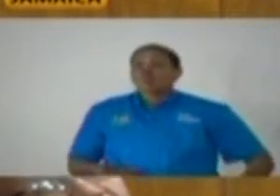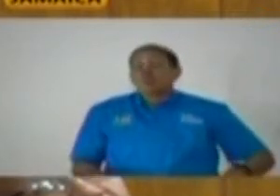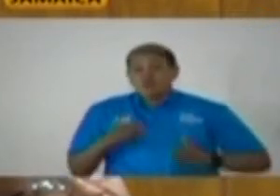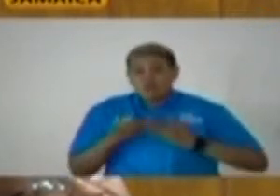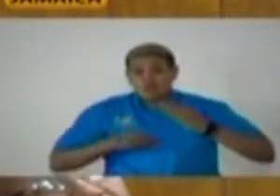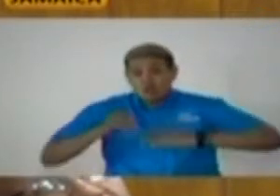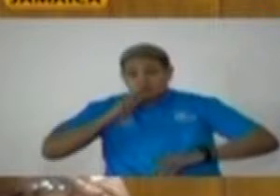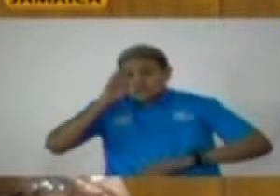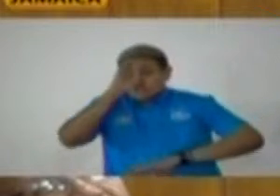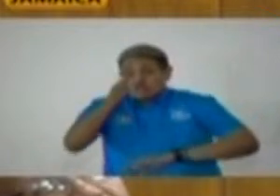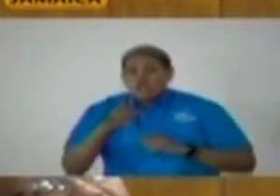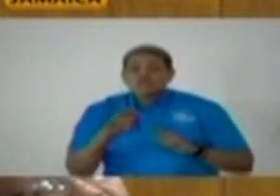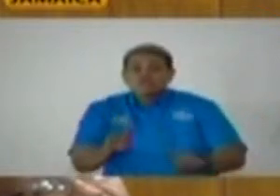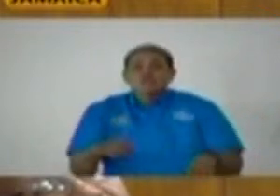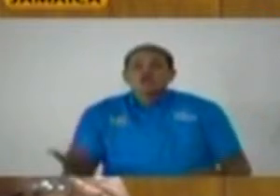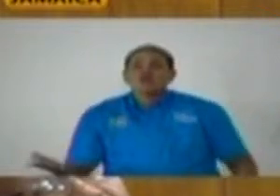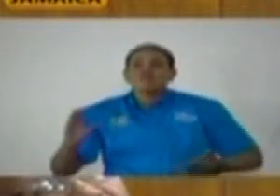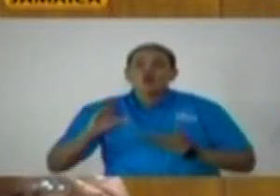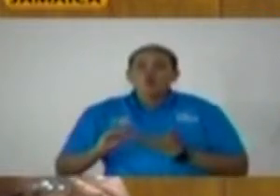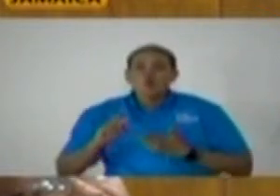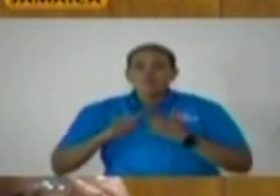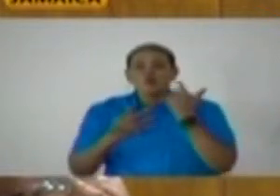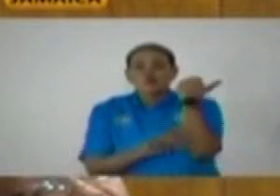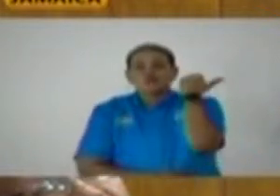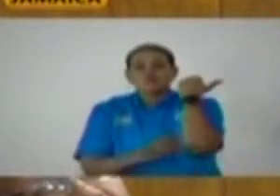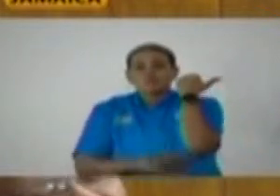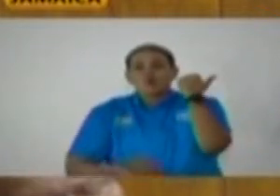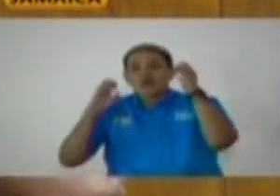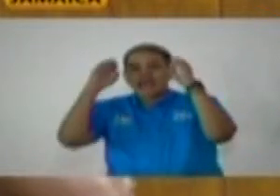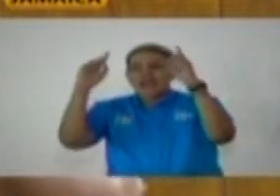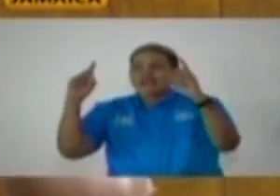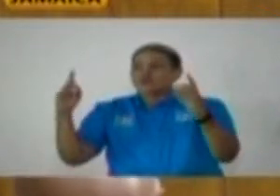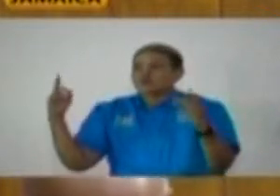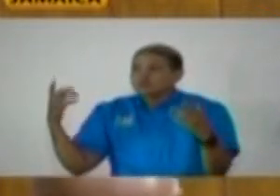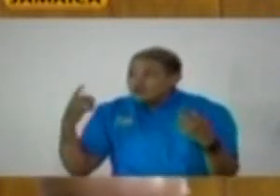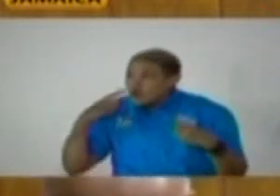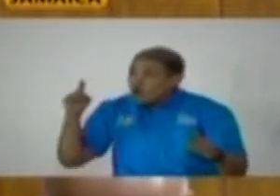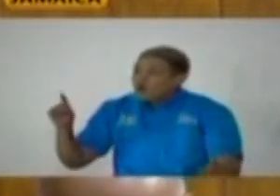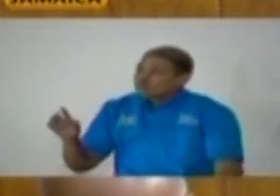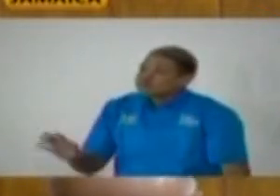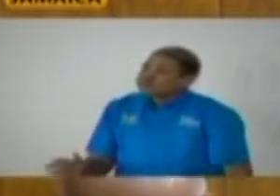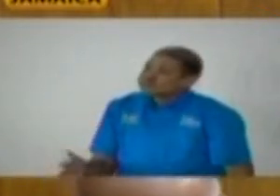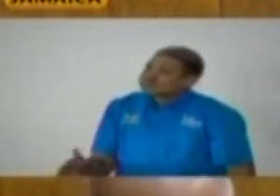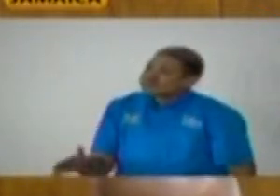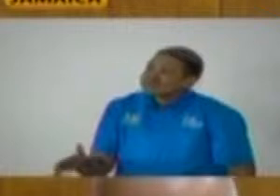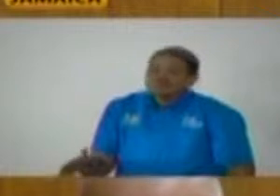direct result of low and poor educational outcomes.